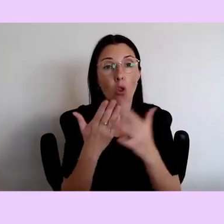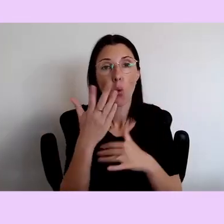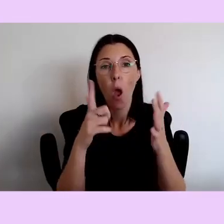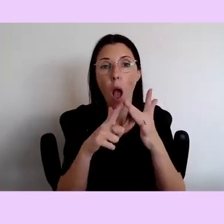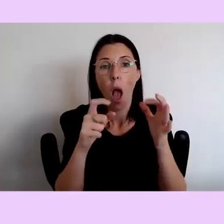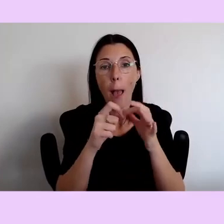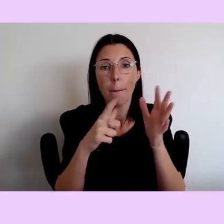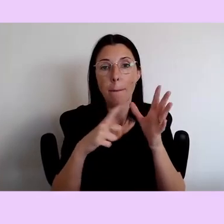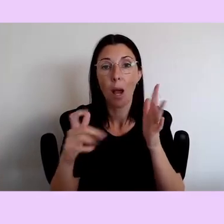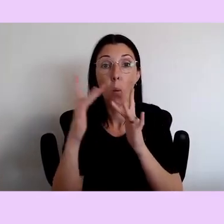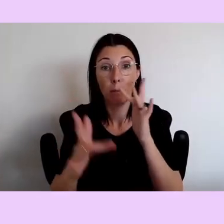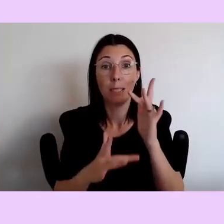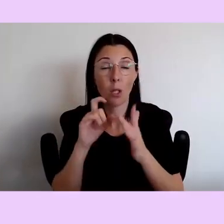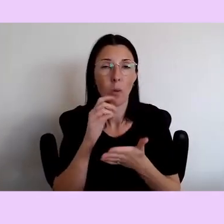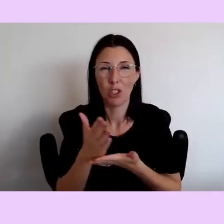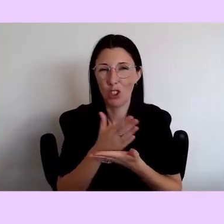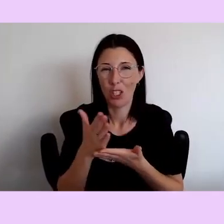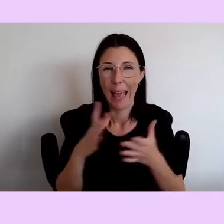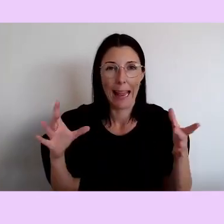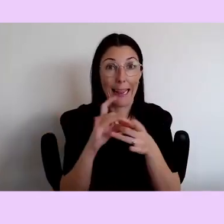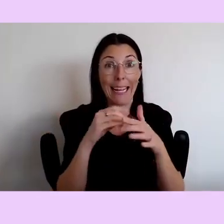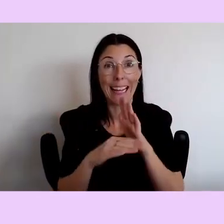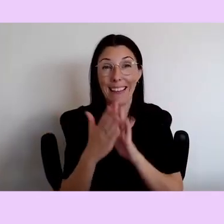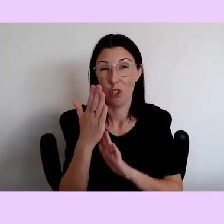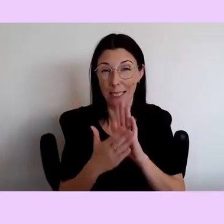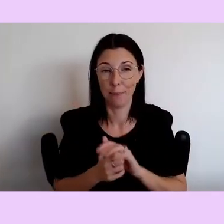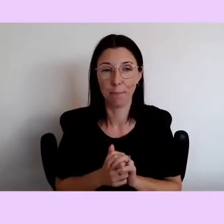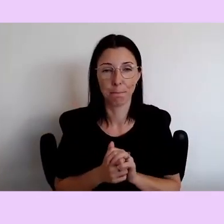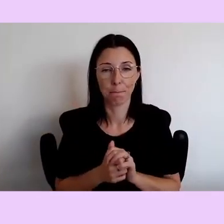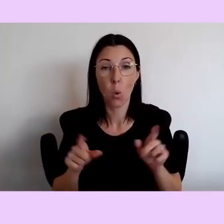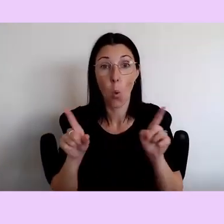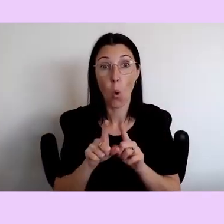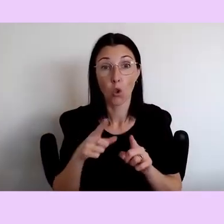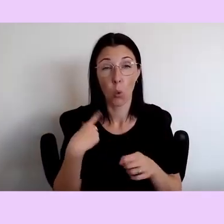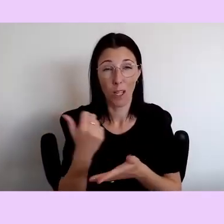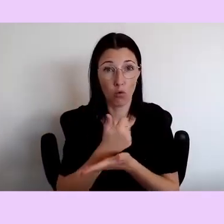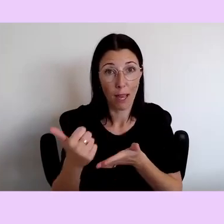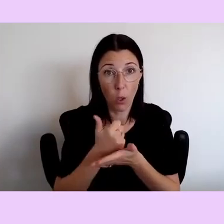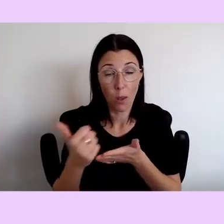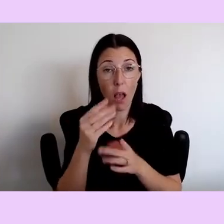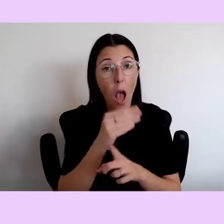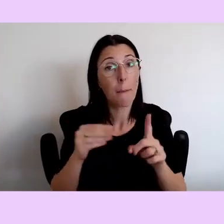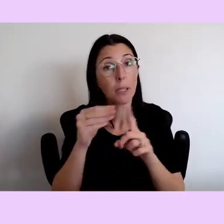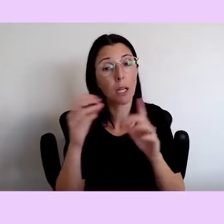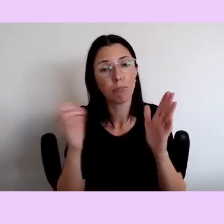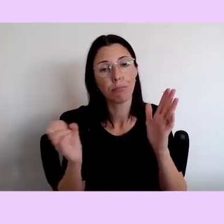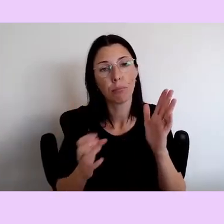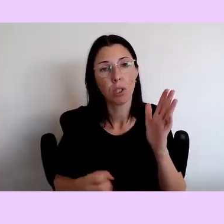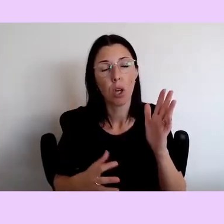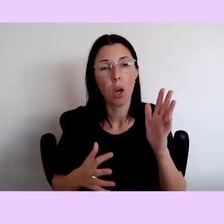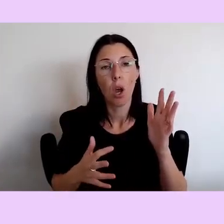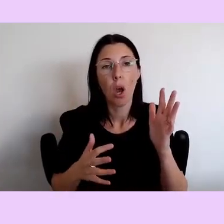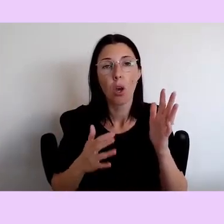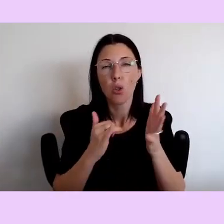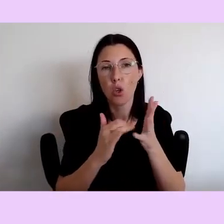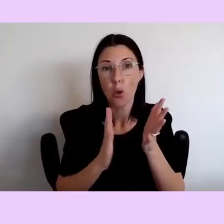website. We'll share the link also in the chat. We also regularly share updates on social media via X,